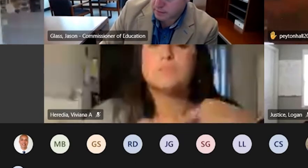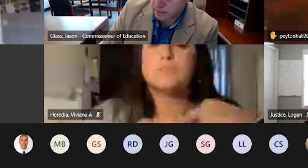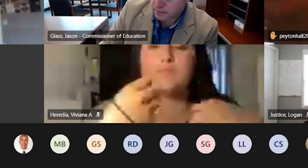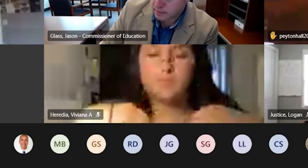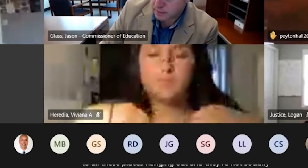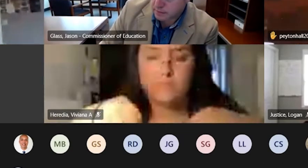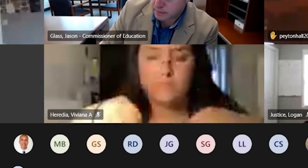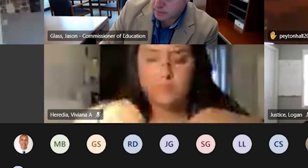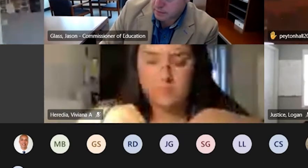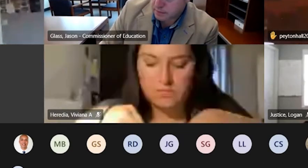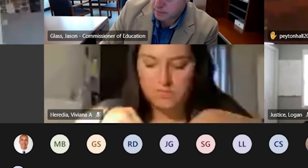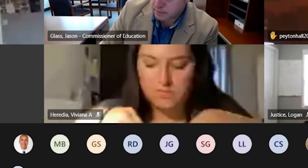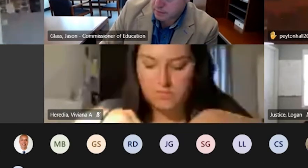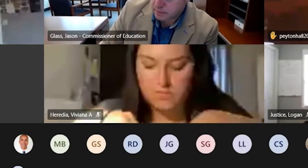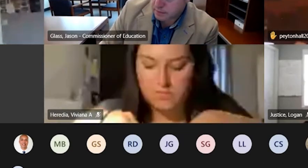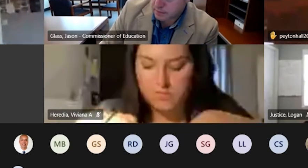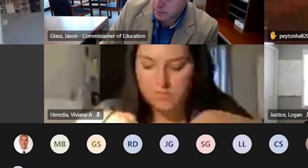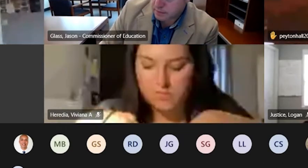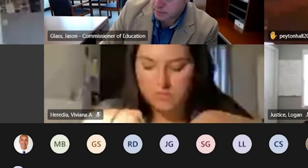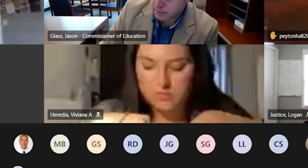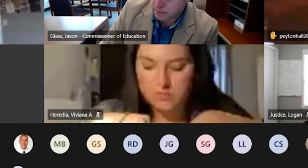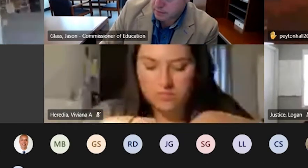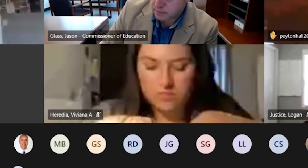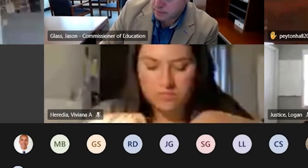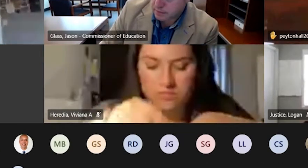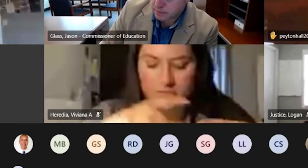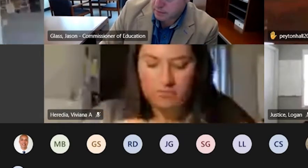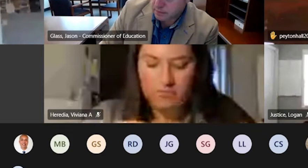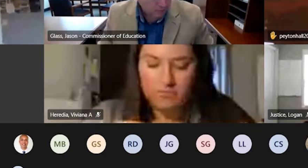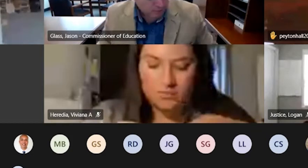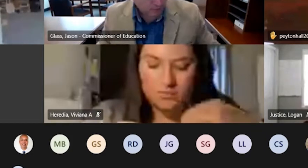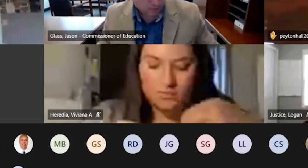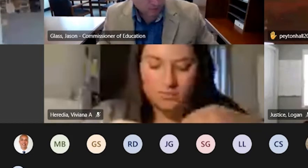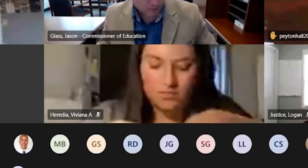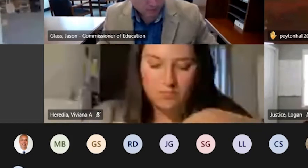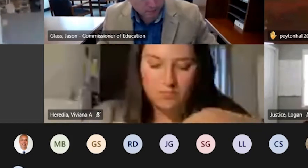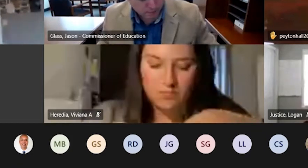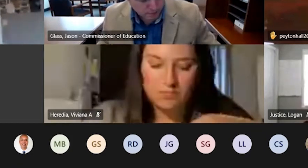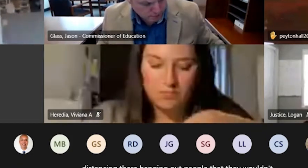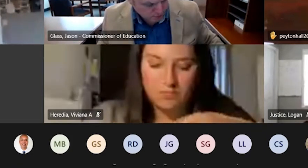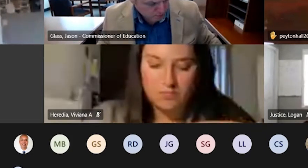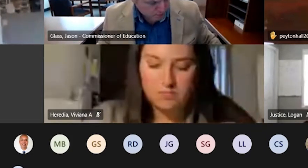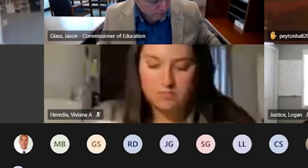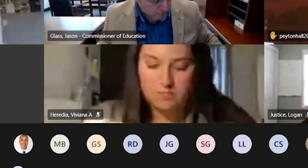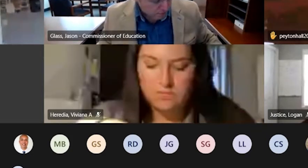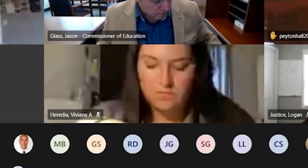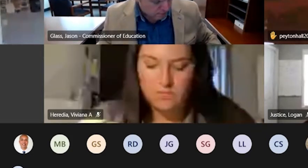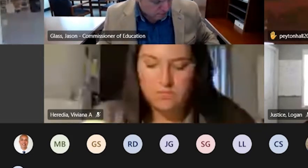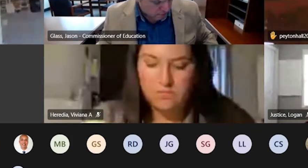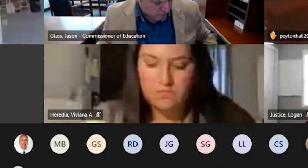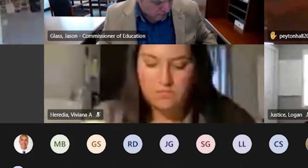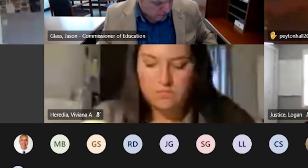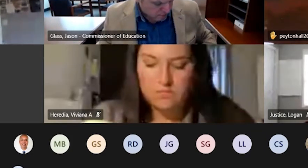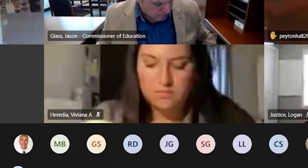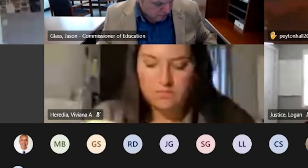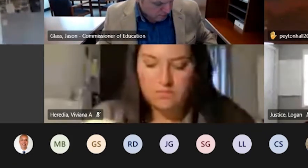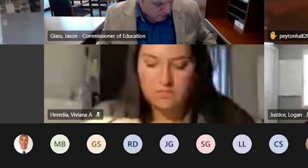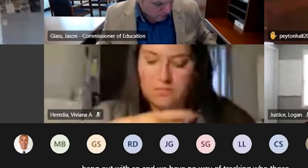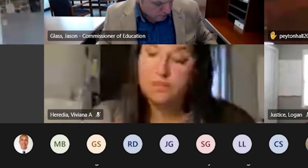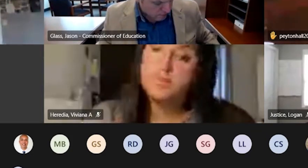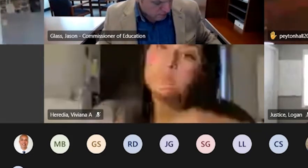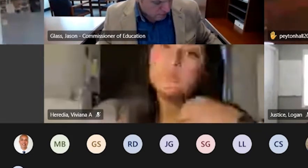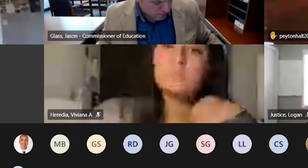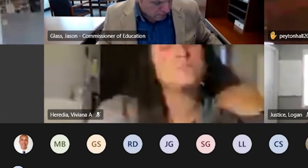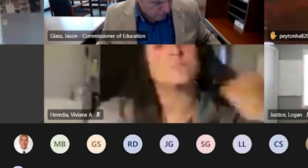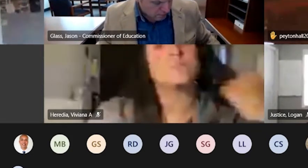with. And we have no way of tracking who those students are around. But when you're in school, you can pretty much track